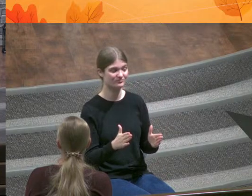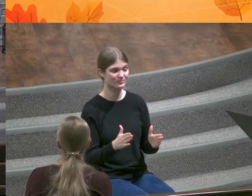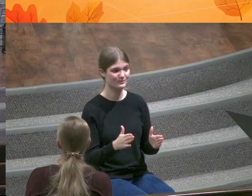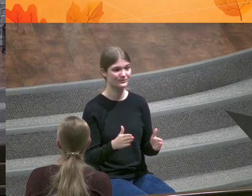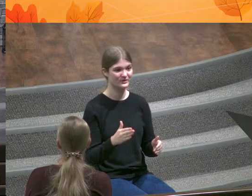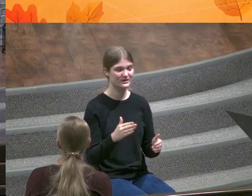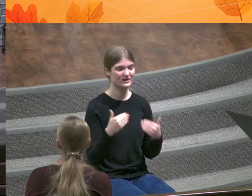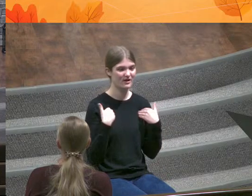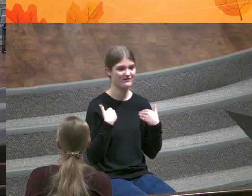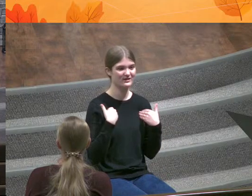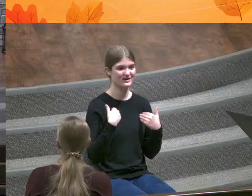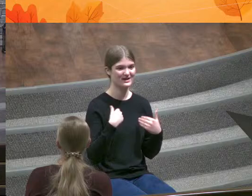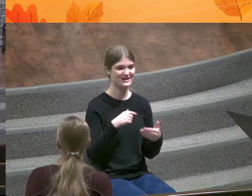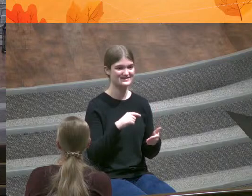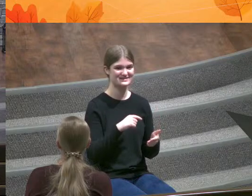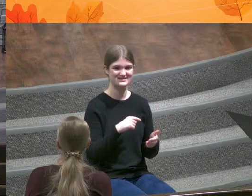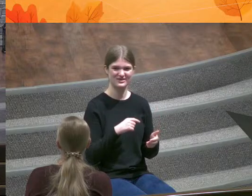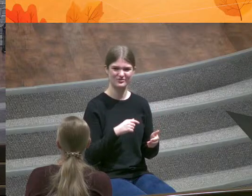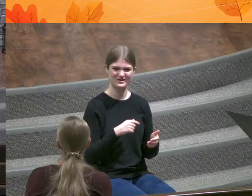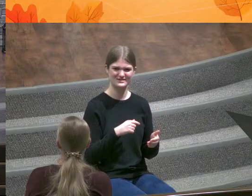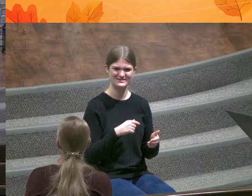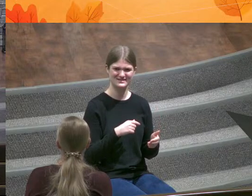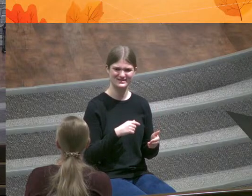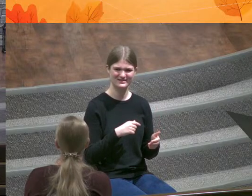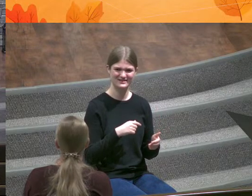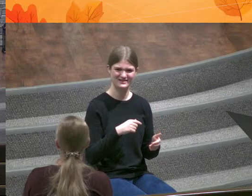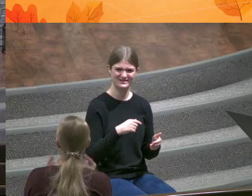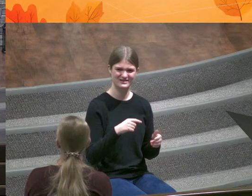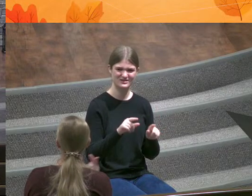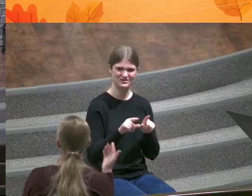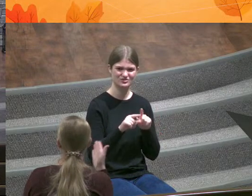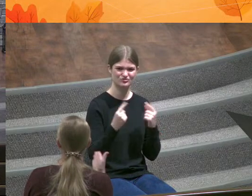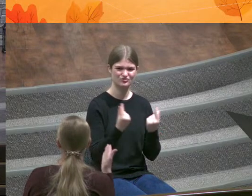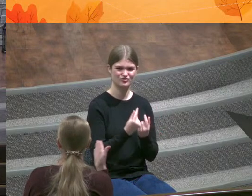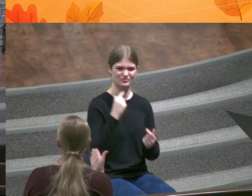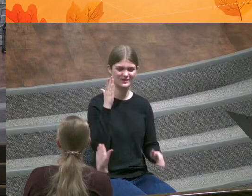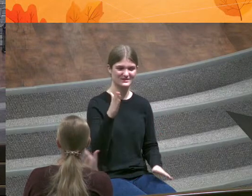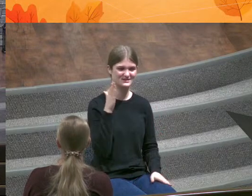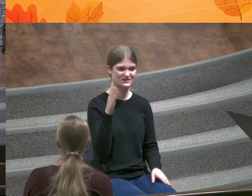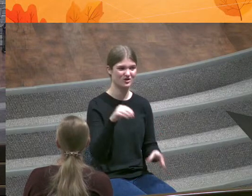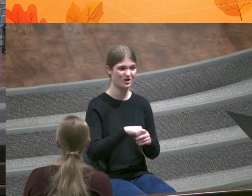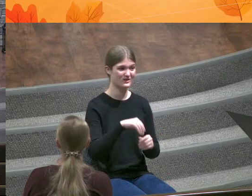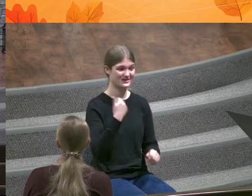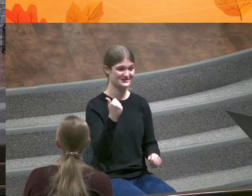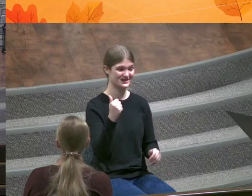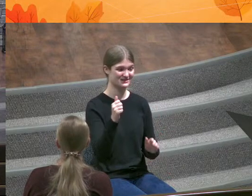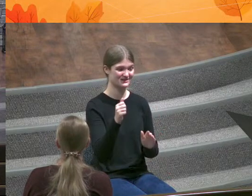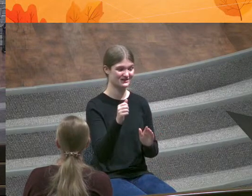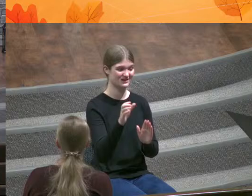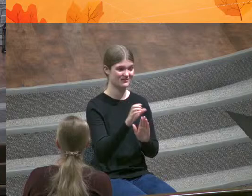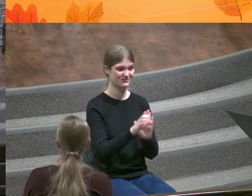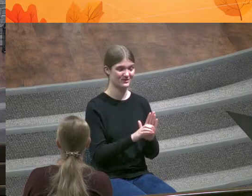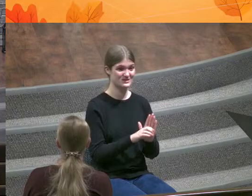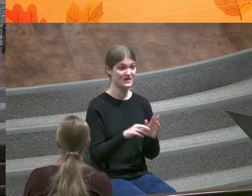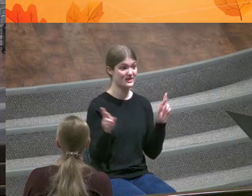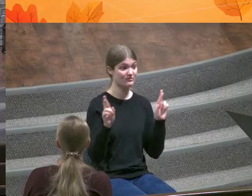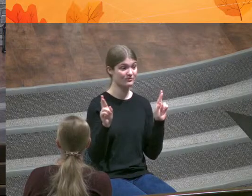And they were having a series on the Ten Commandments. And they were ready for "Thou Shalt Not